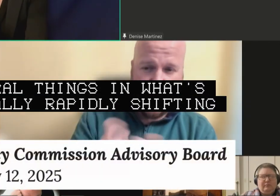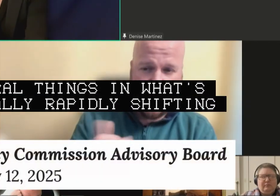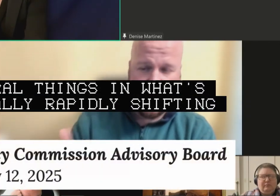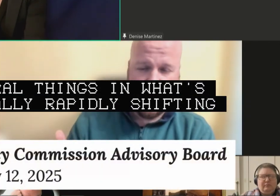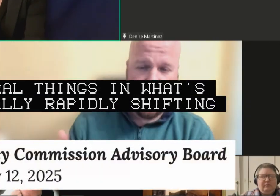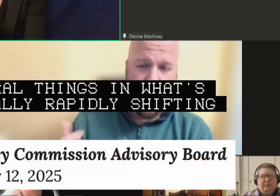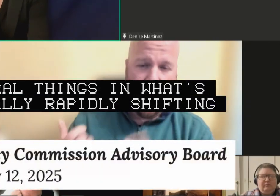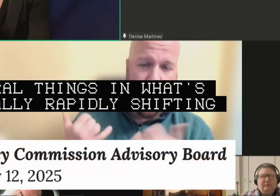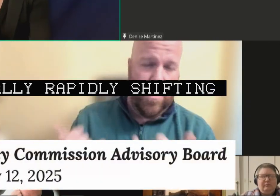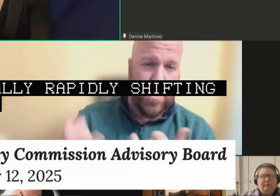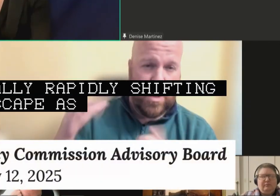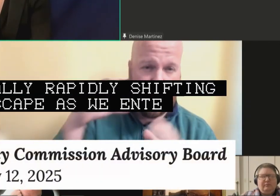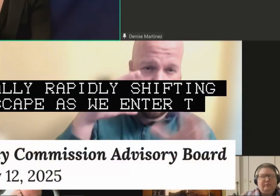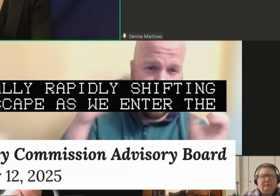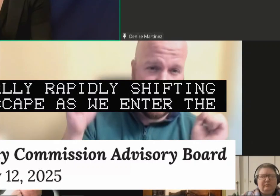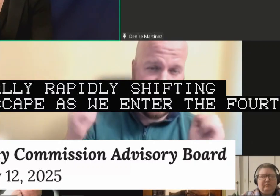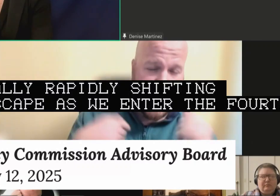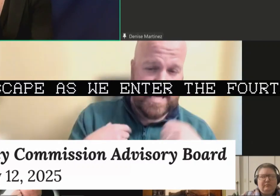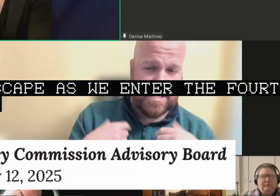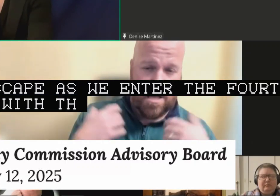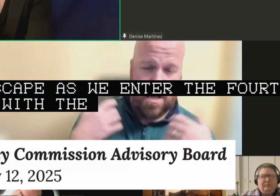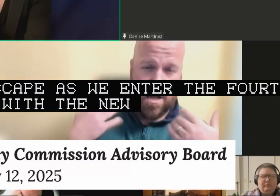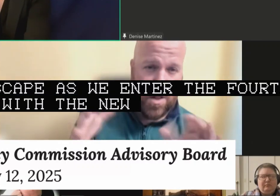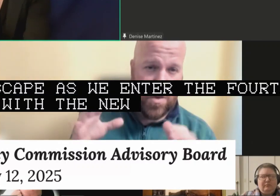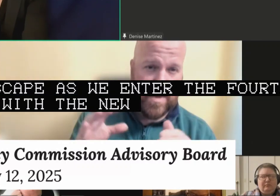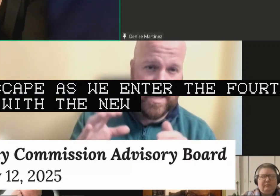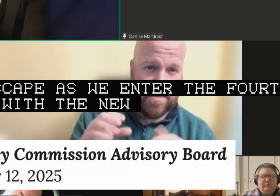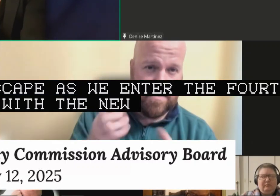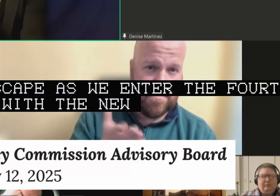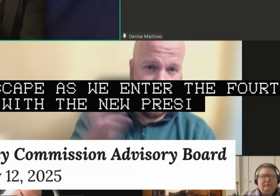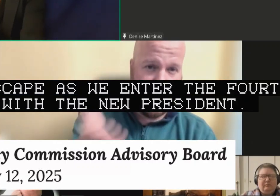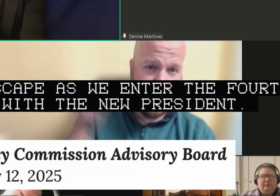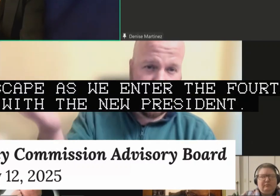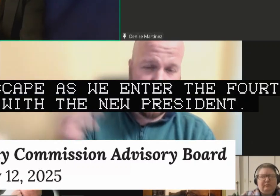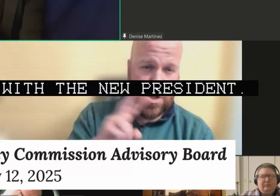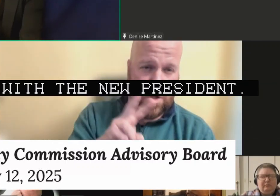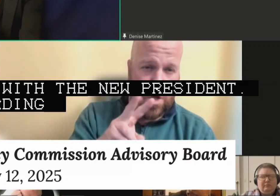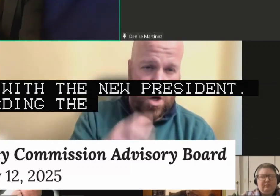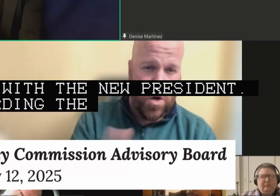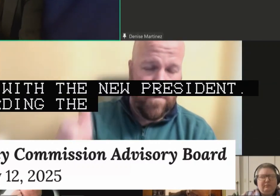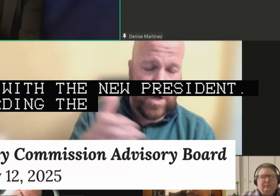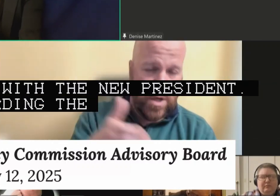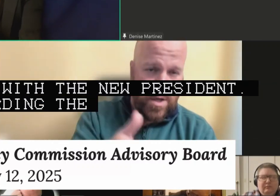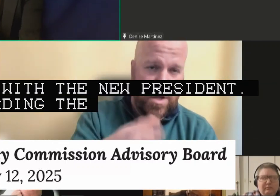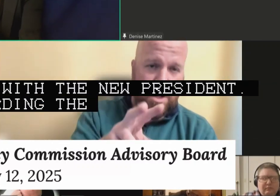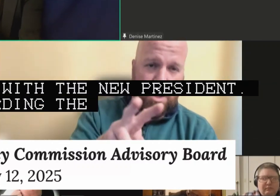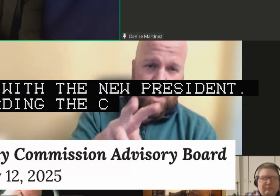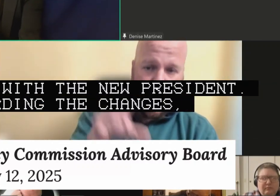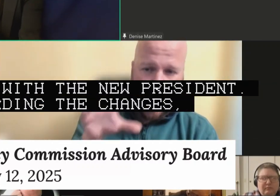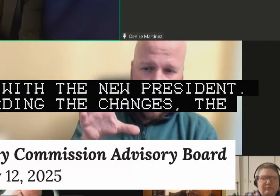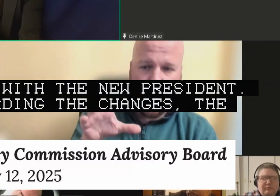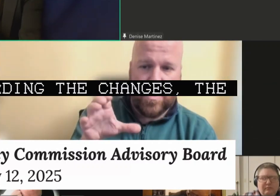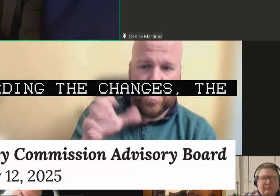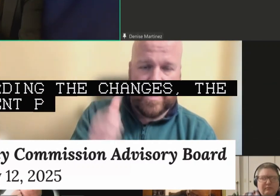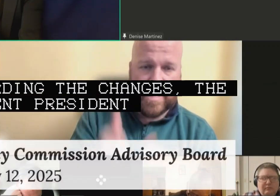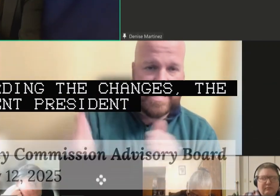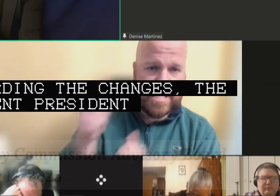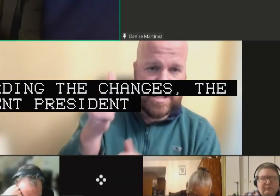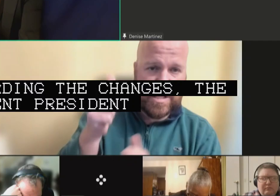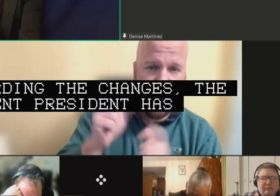Regarding the federal administration changes, the current president has already issued over 200 executive